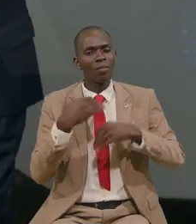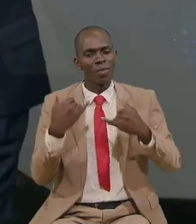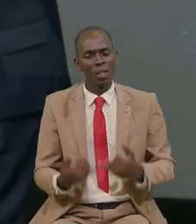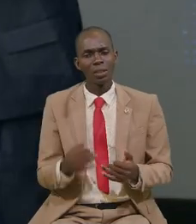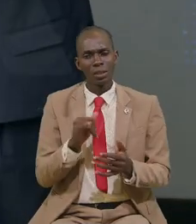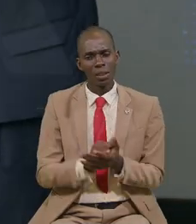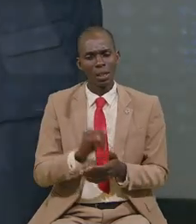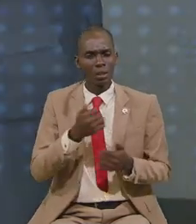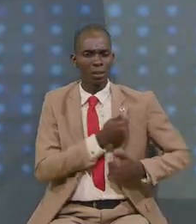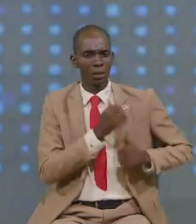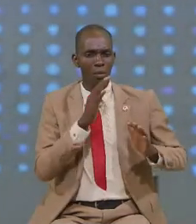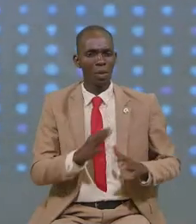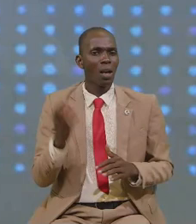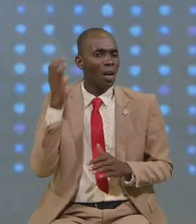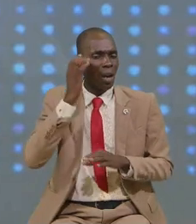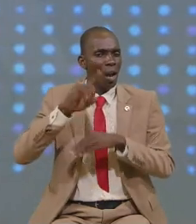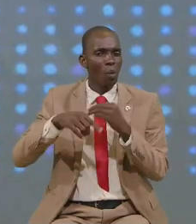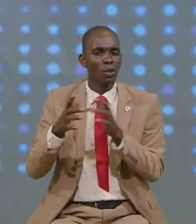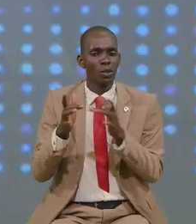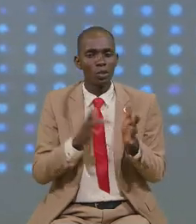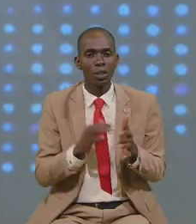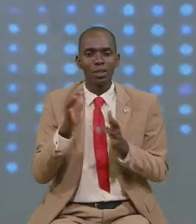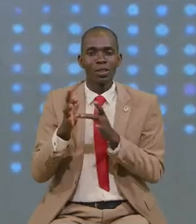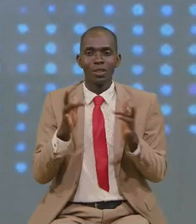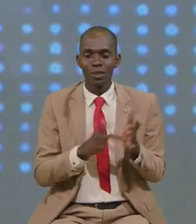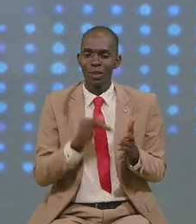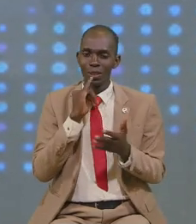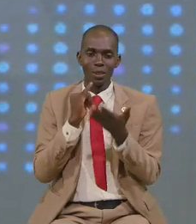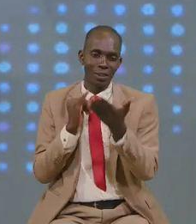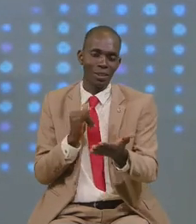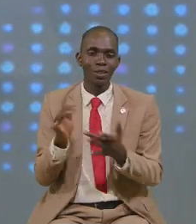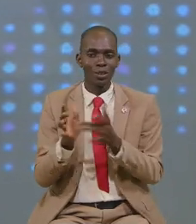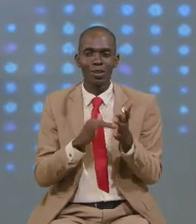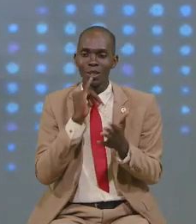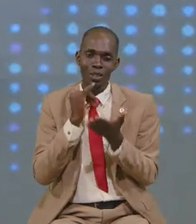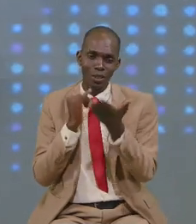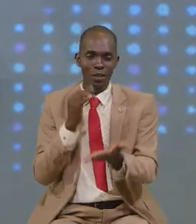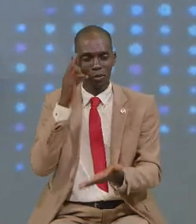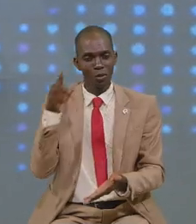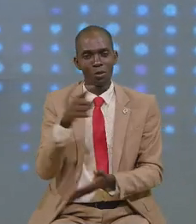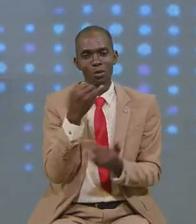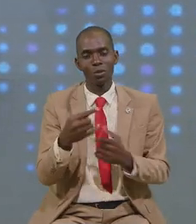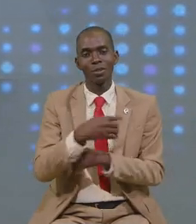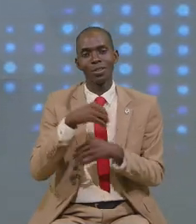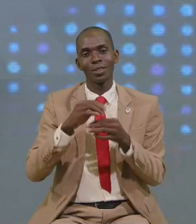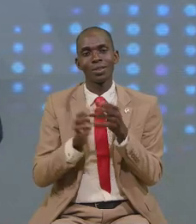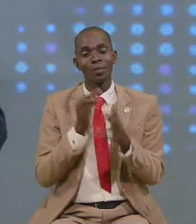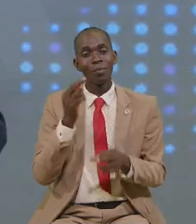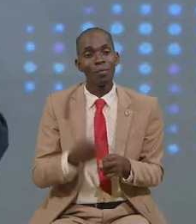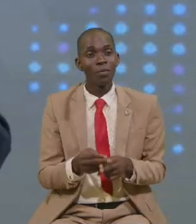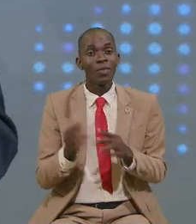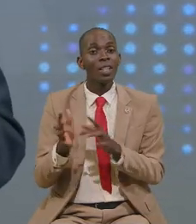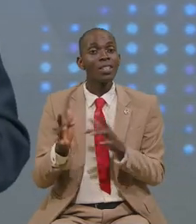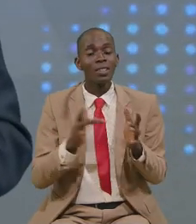and Jesus was available. Jesus is available for you today. I said, Jesus